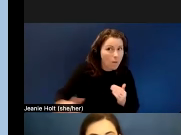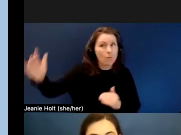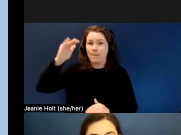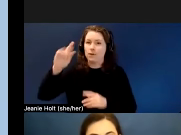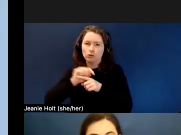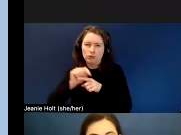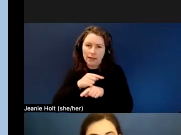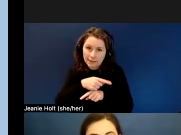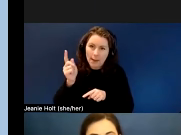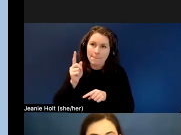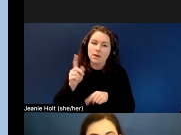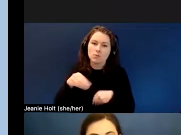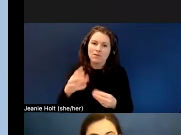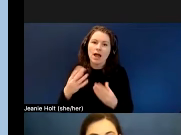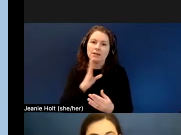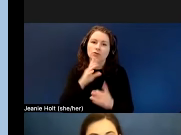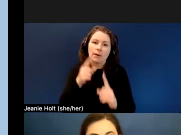they're arming them with talking points.